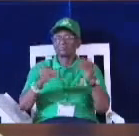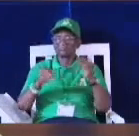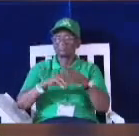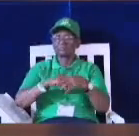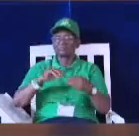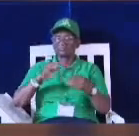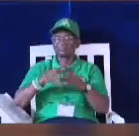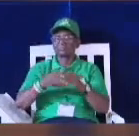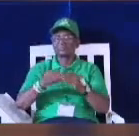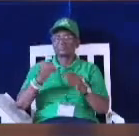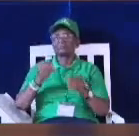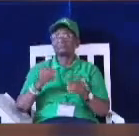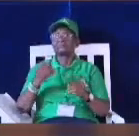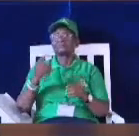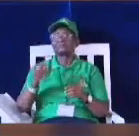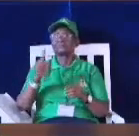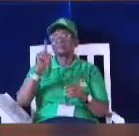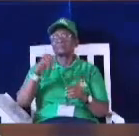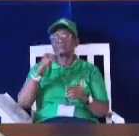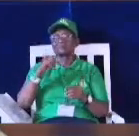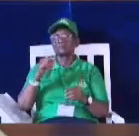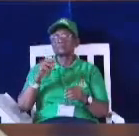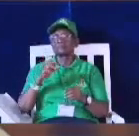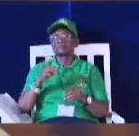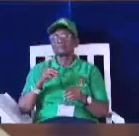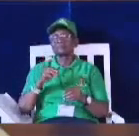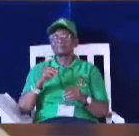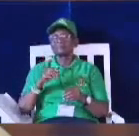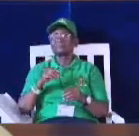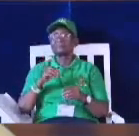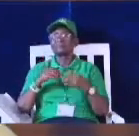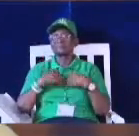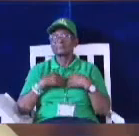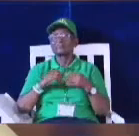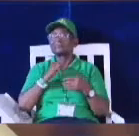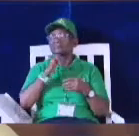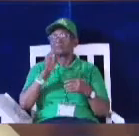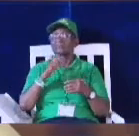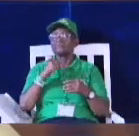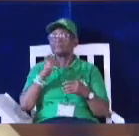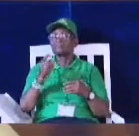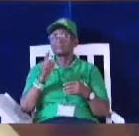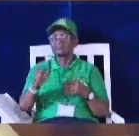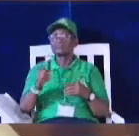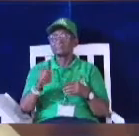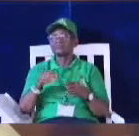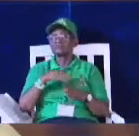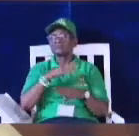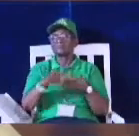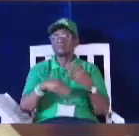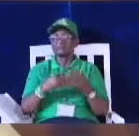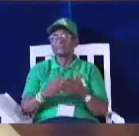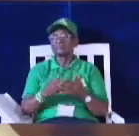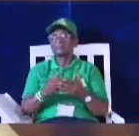The one you are praying for has not told you all the story.